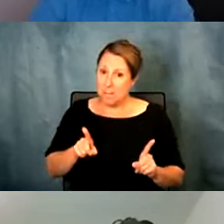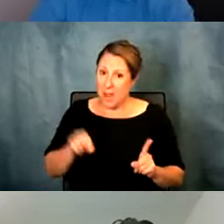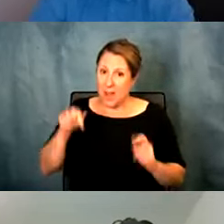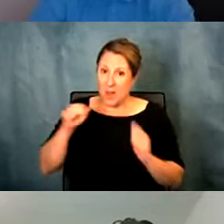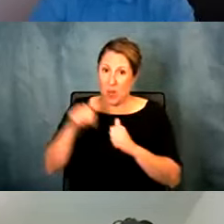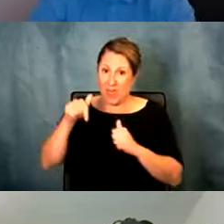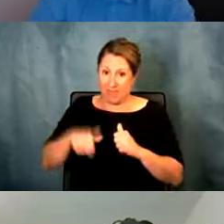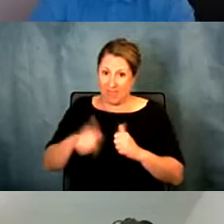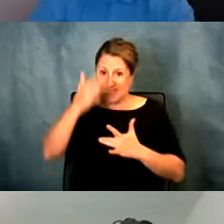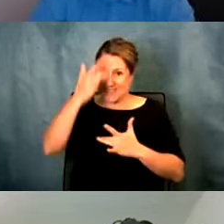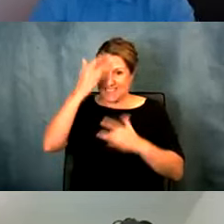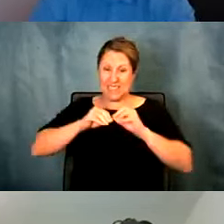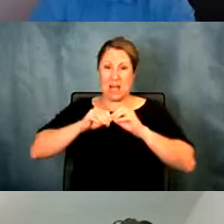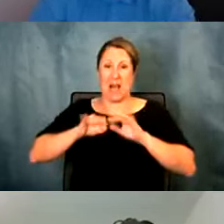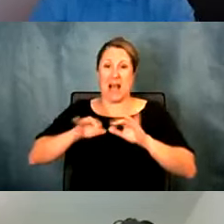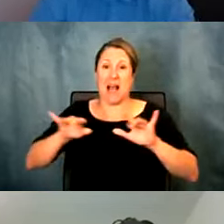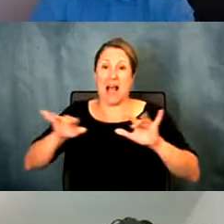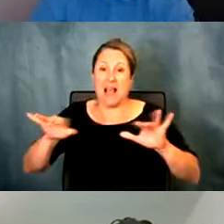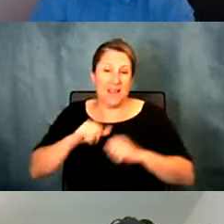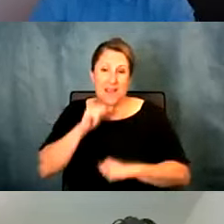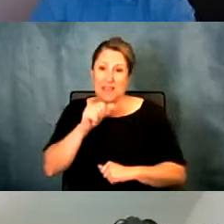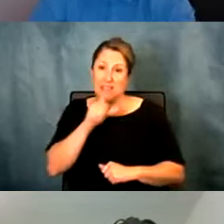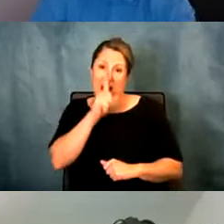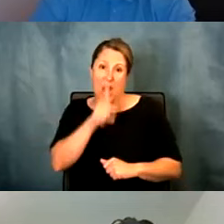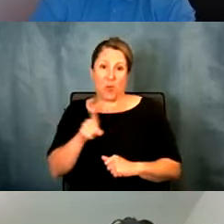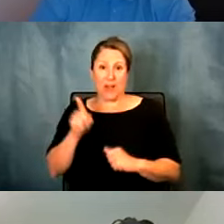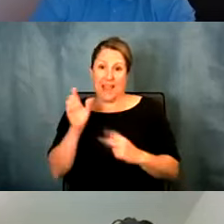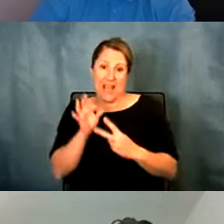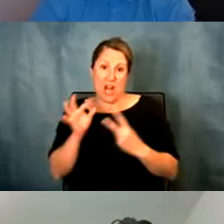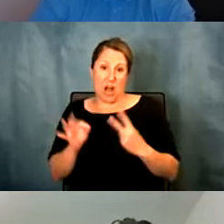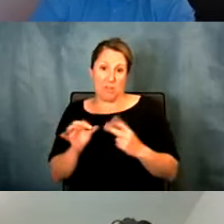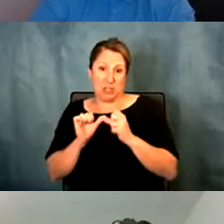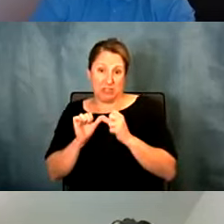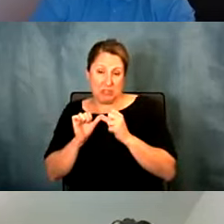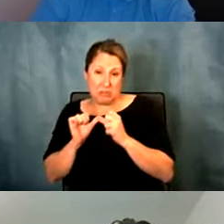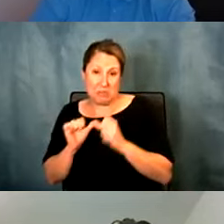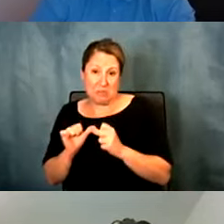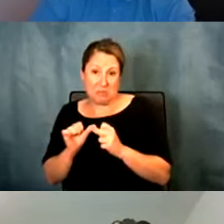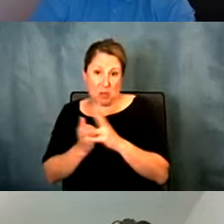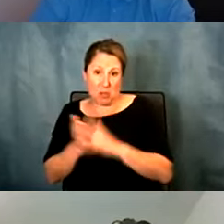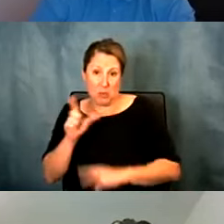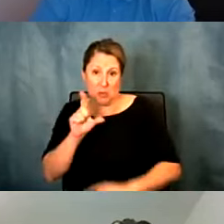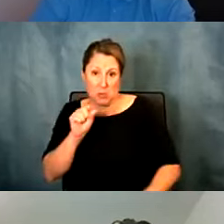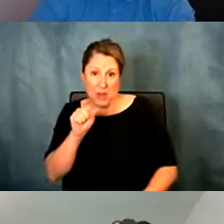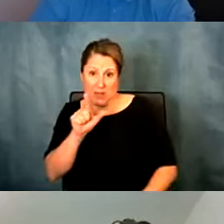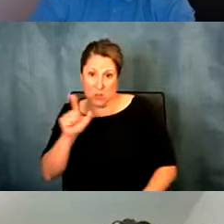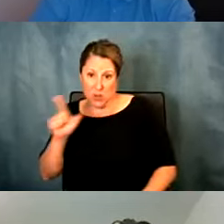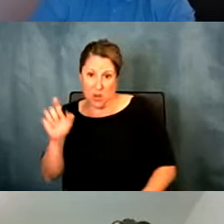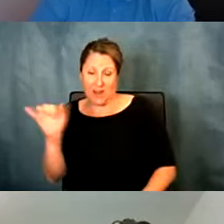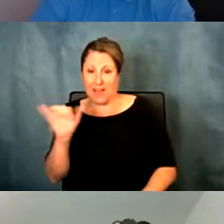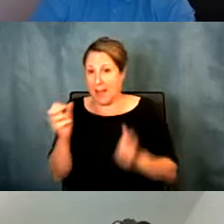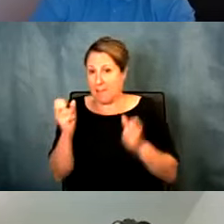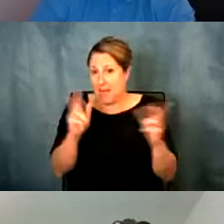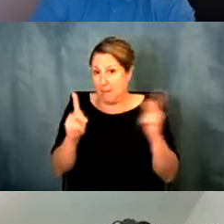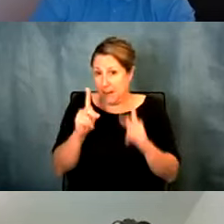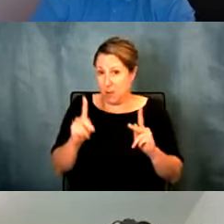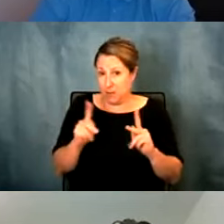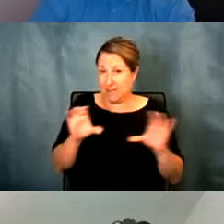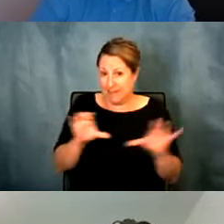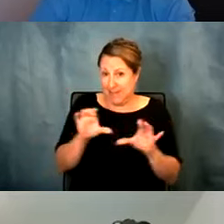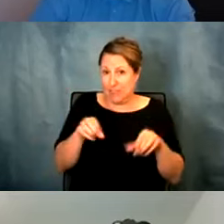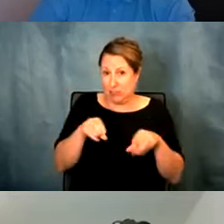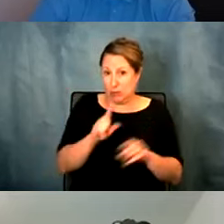is, there's not really an option to make it through 2021 the way many people made it through 2020. Going to what we